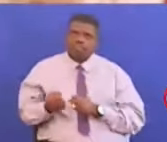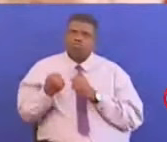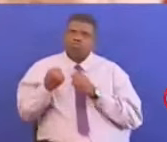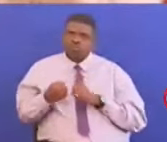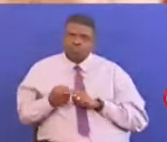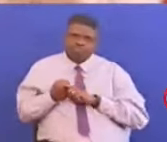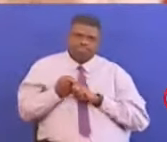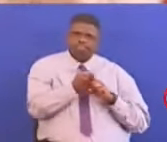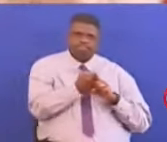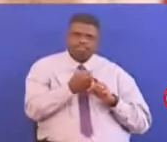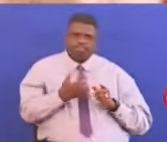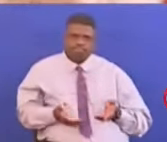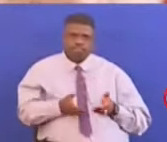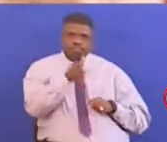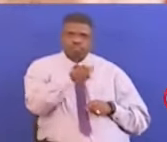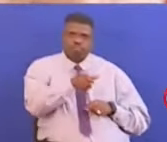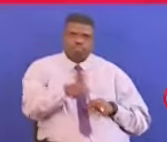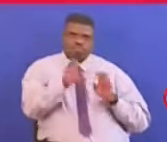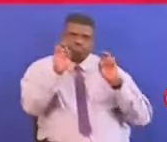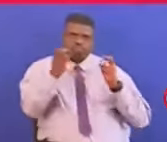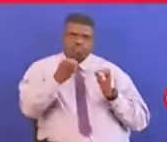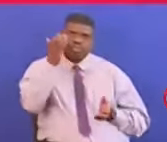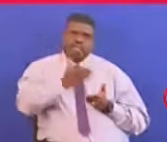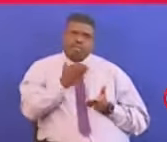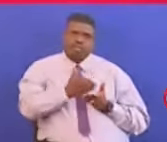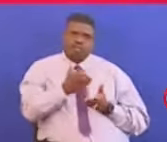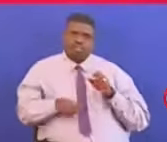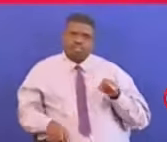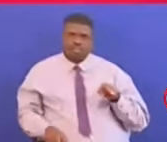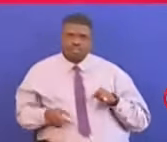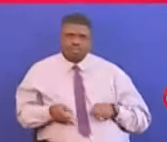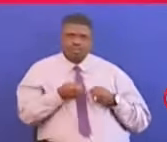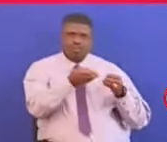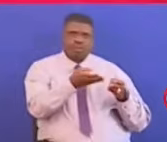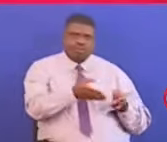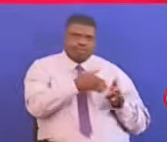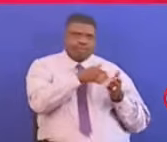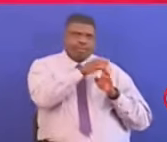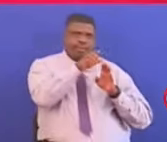push the integration agenda forward and make sure that we transform East Africa.